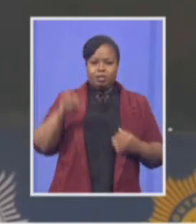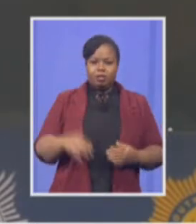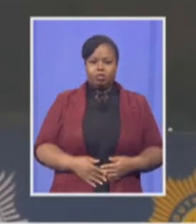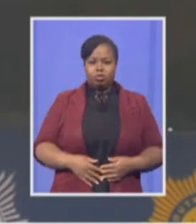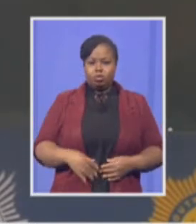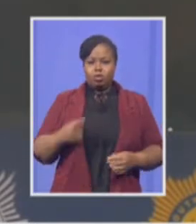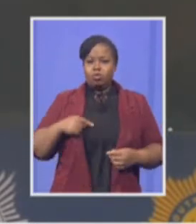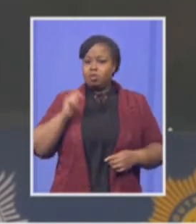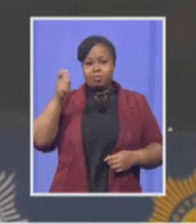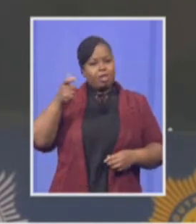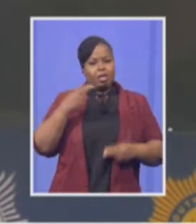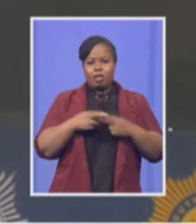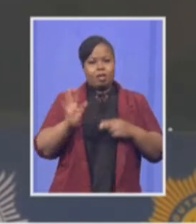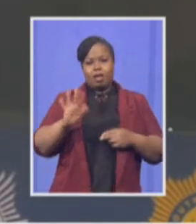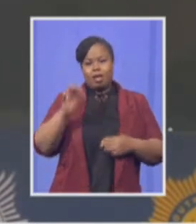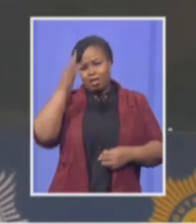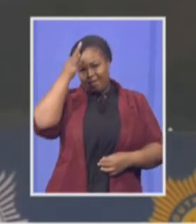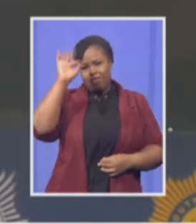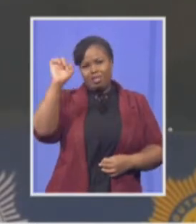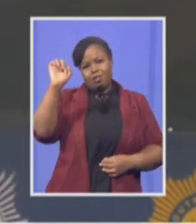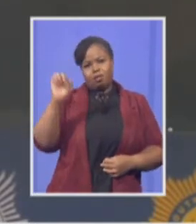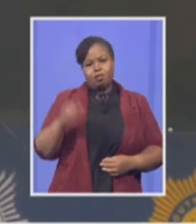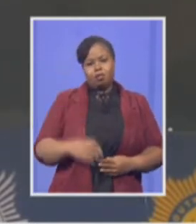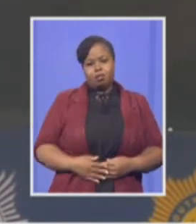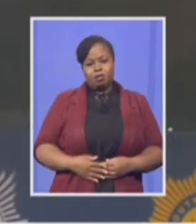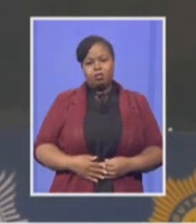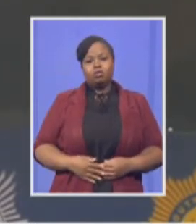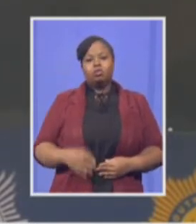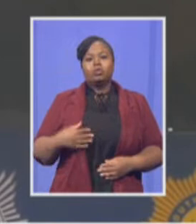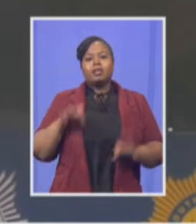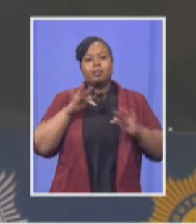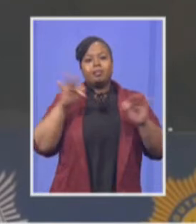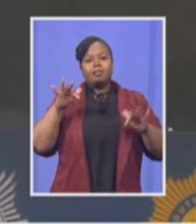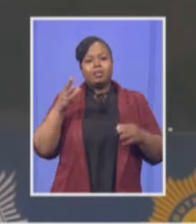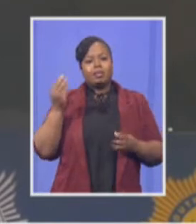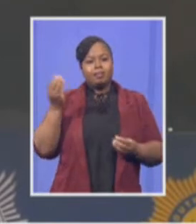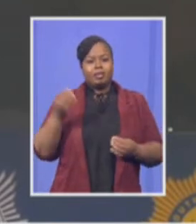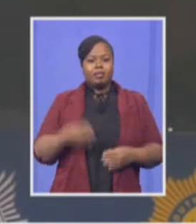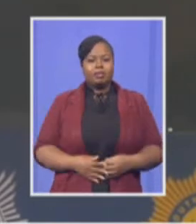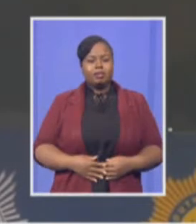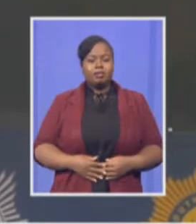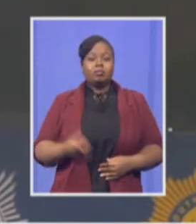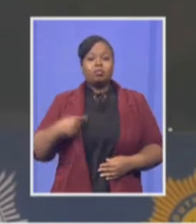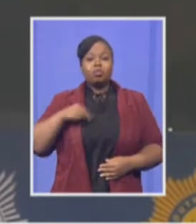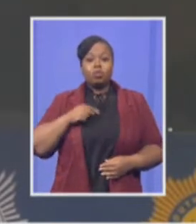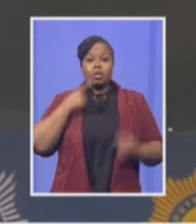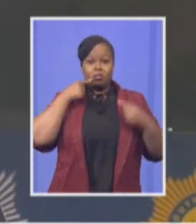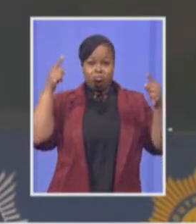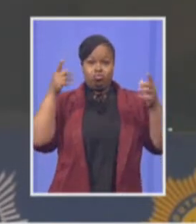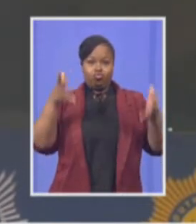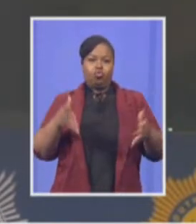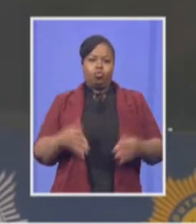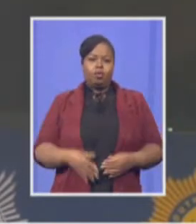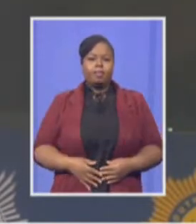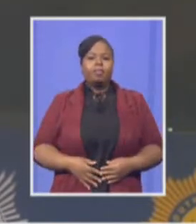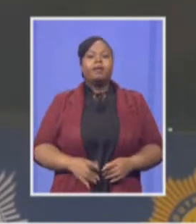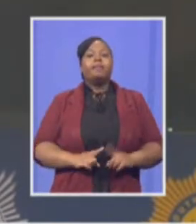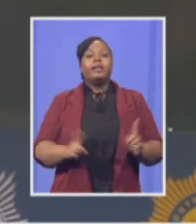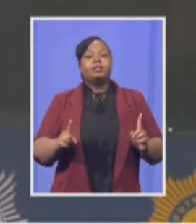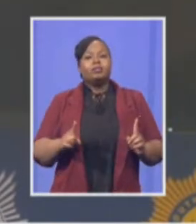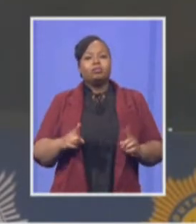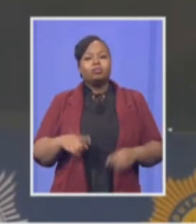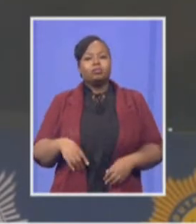land. Kokhwa uhulumeni. So these are public numbers. Ingakho sinika zona kodwa nigcine